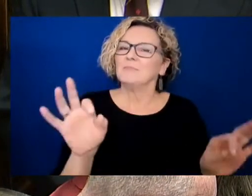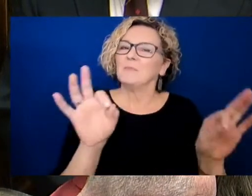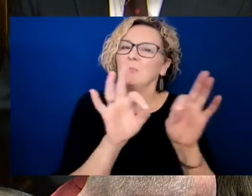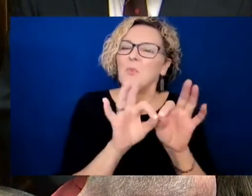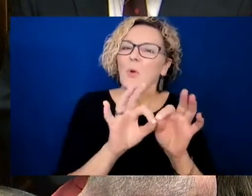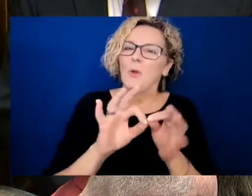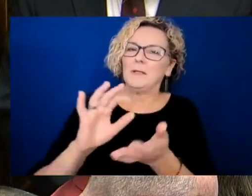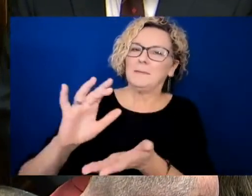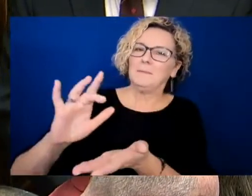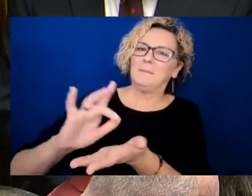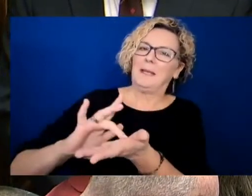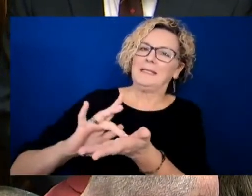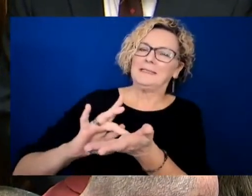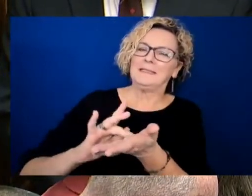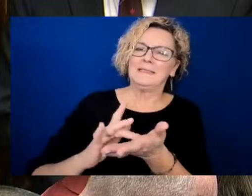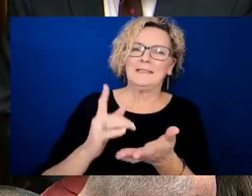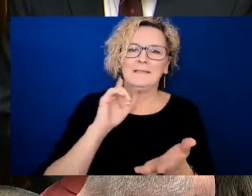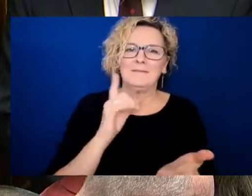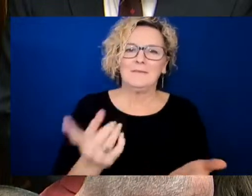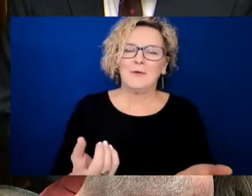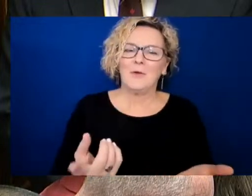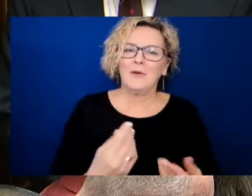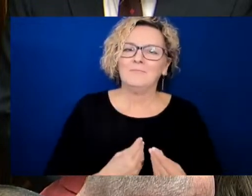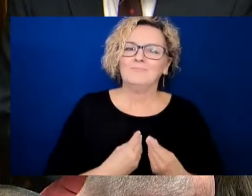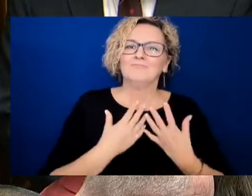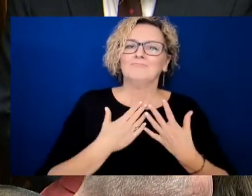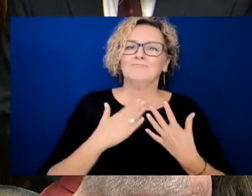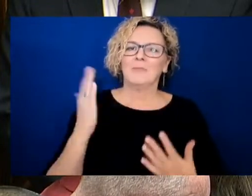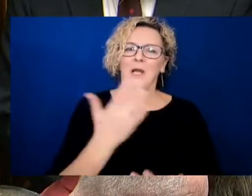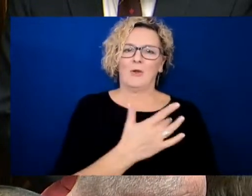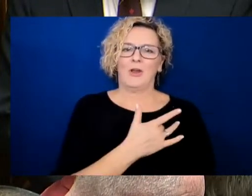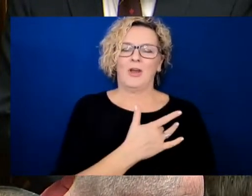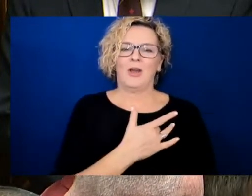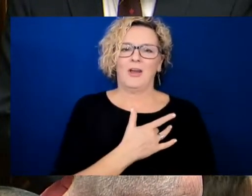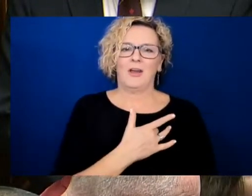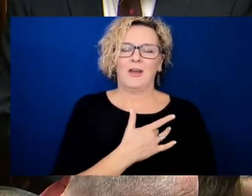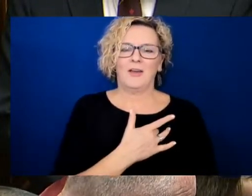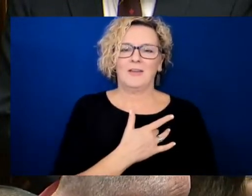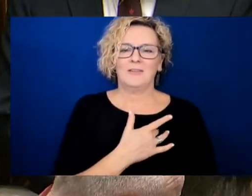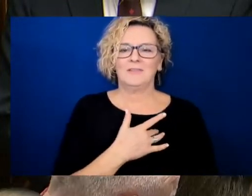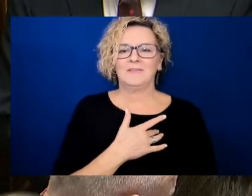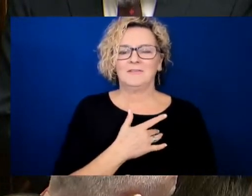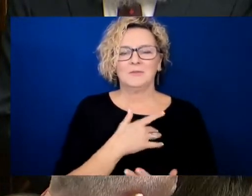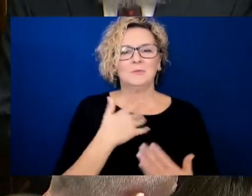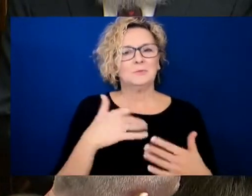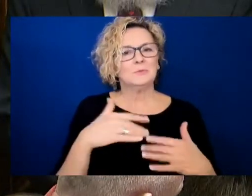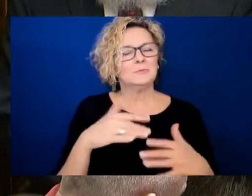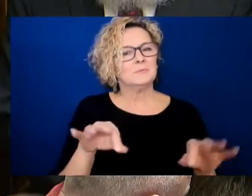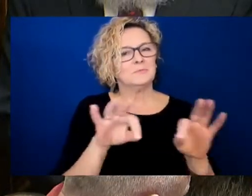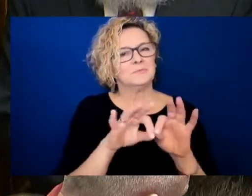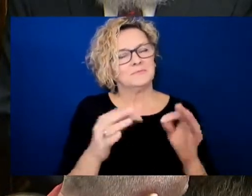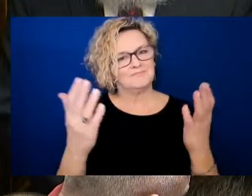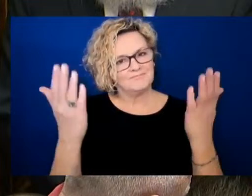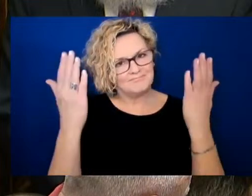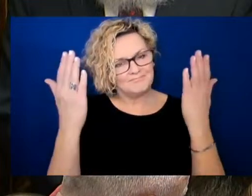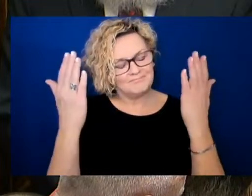hearts. It's a real big medicine. Haichka. Titel siam south